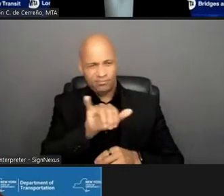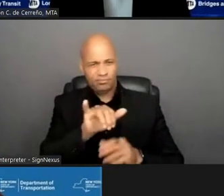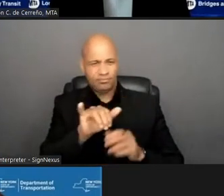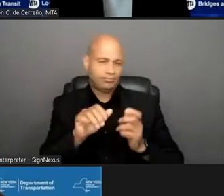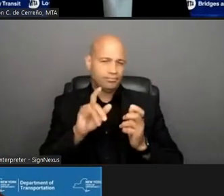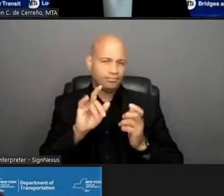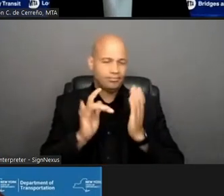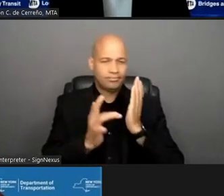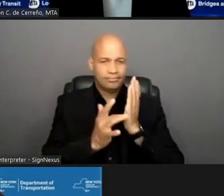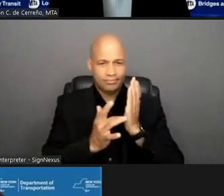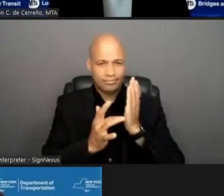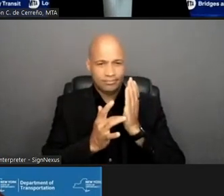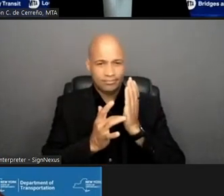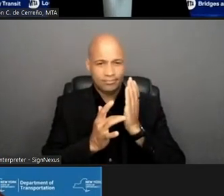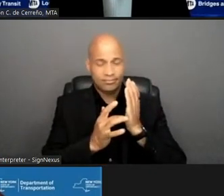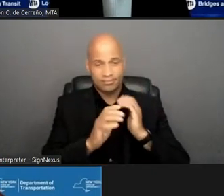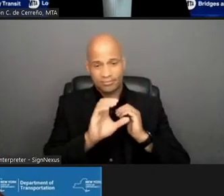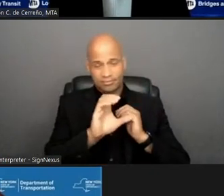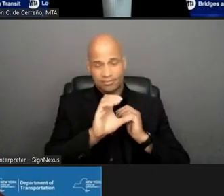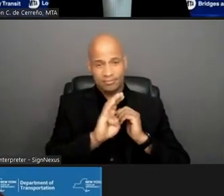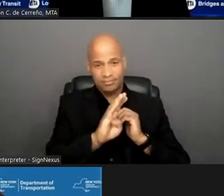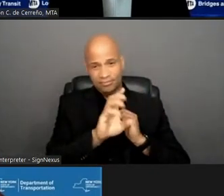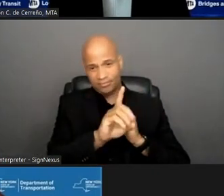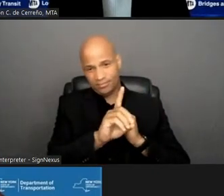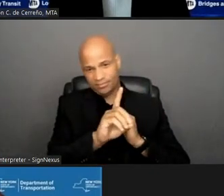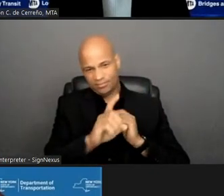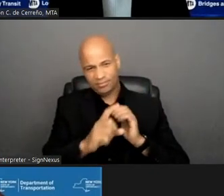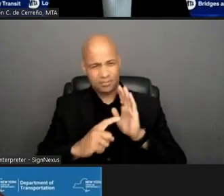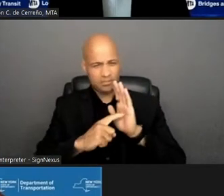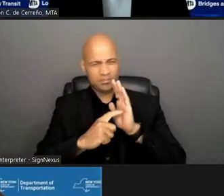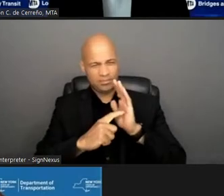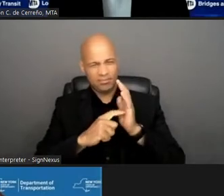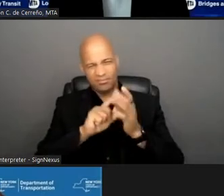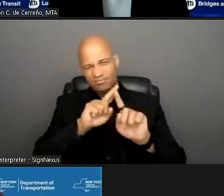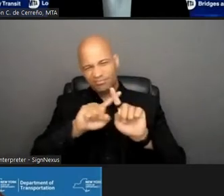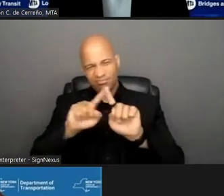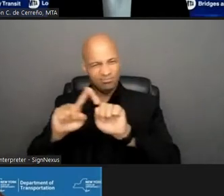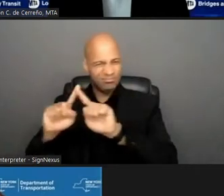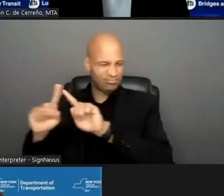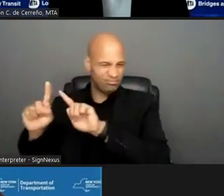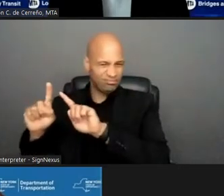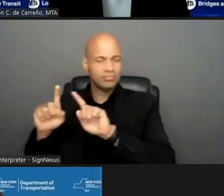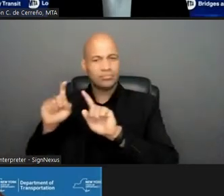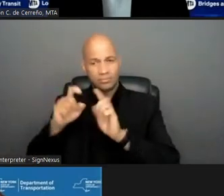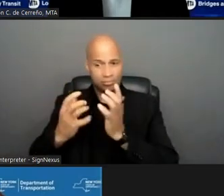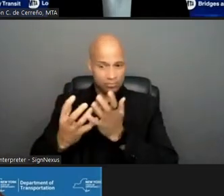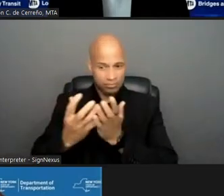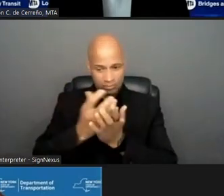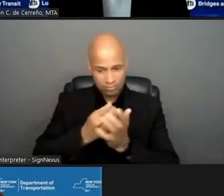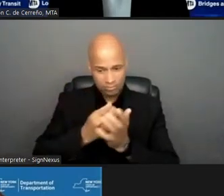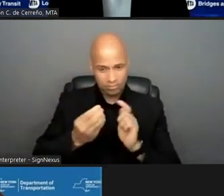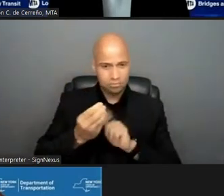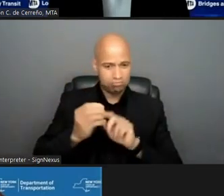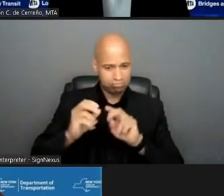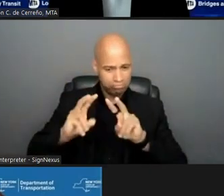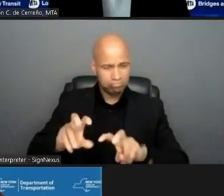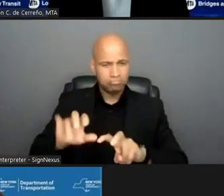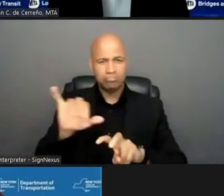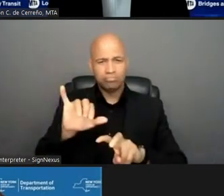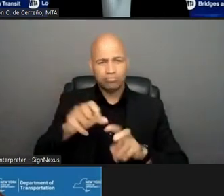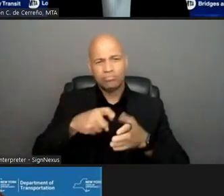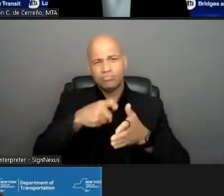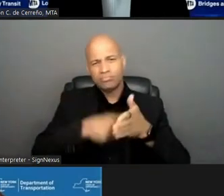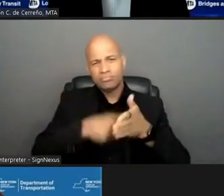choosing the best CBD tooling model it is important to to evaluate not just the revenue but the impact the tolls will have